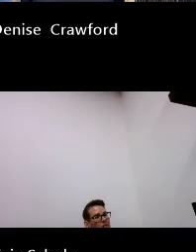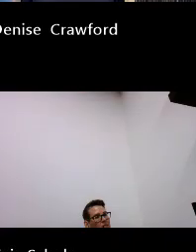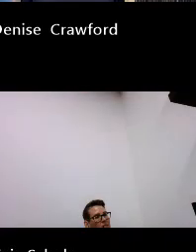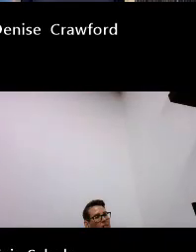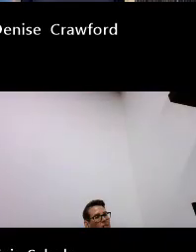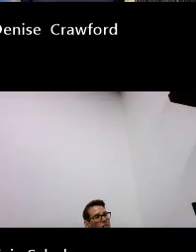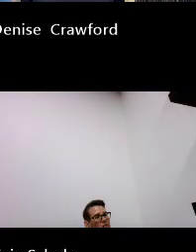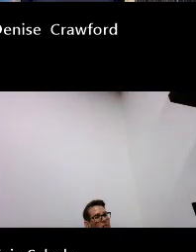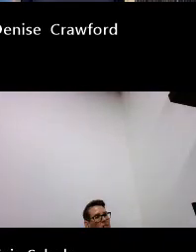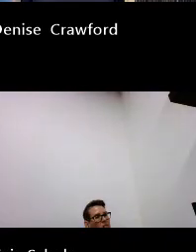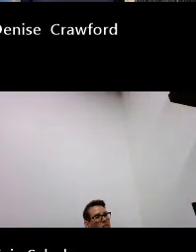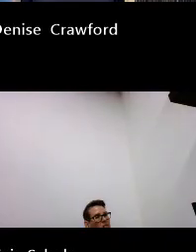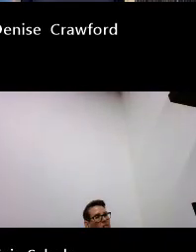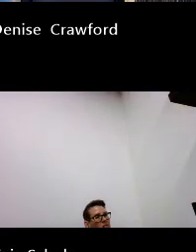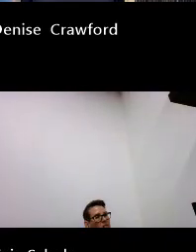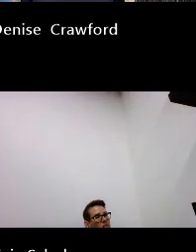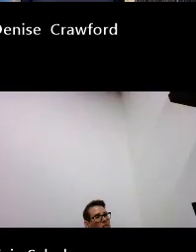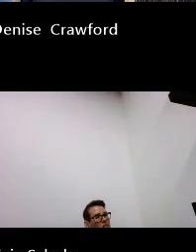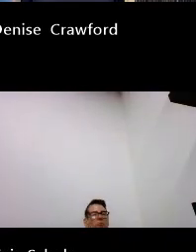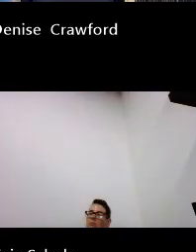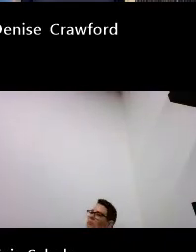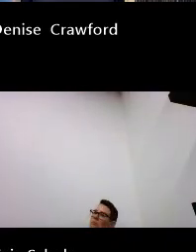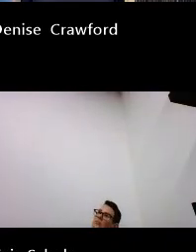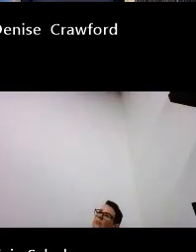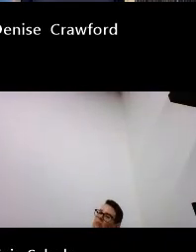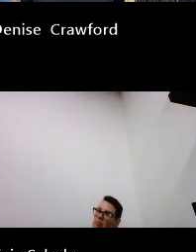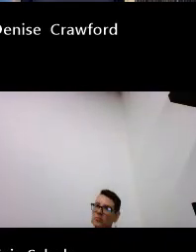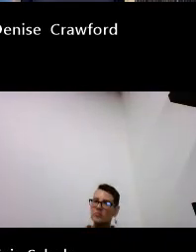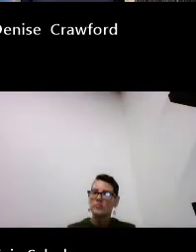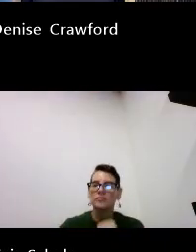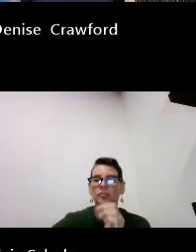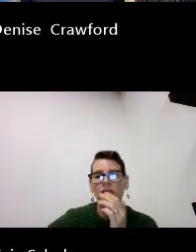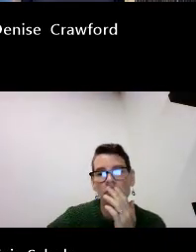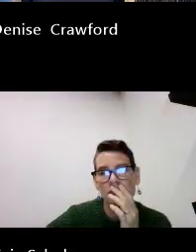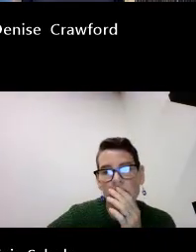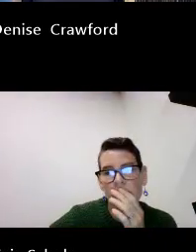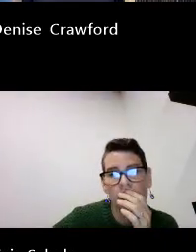their response to the session,